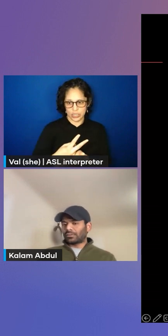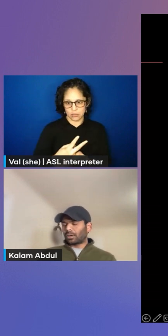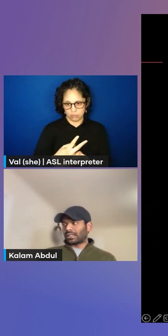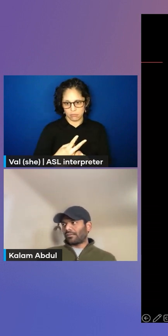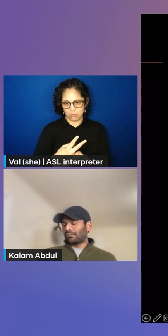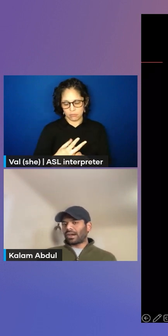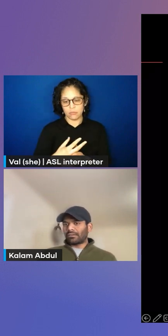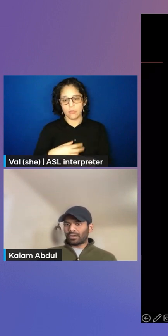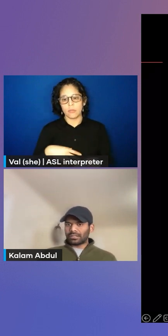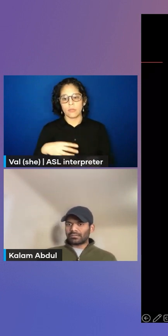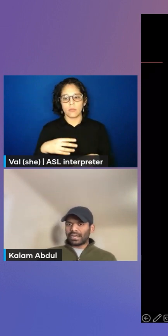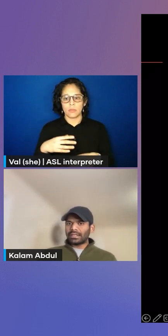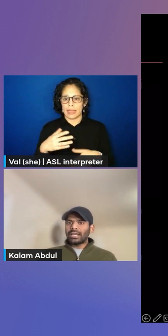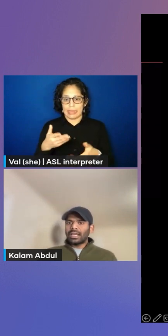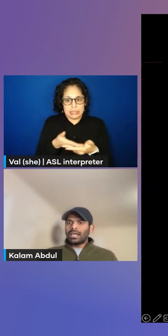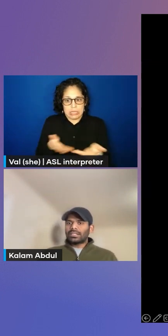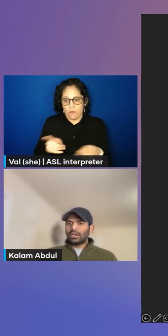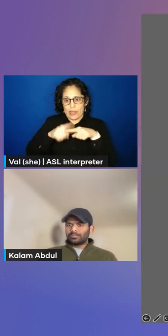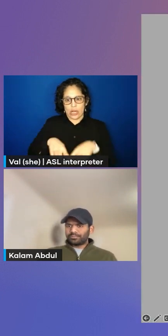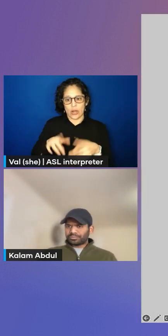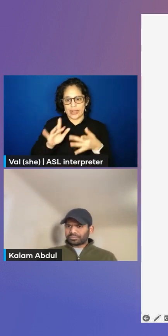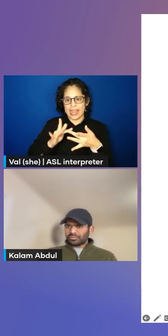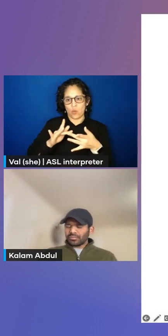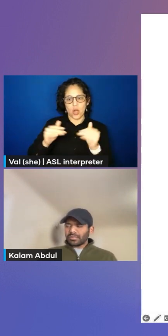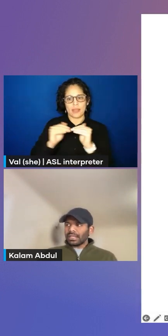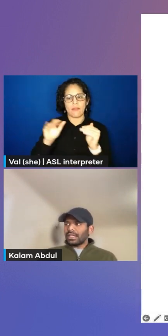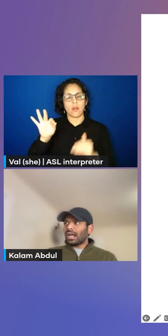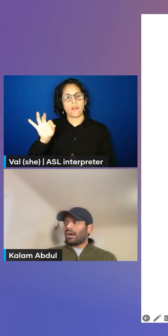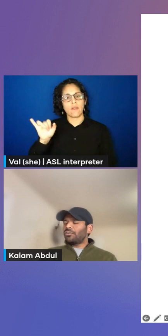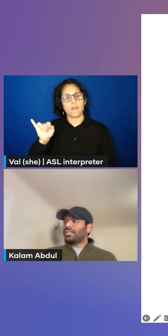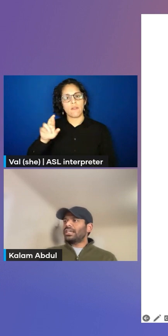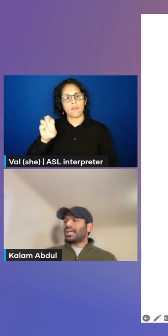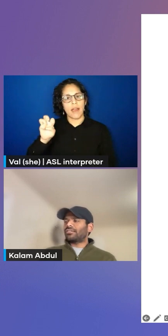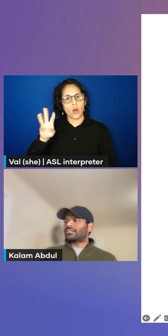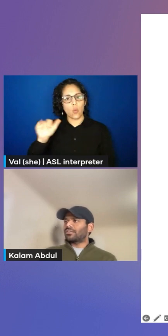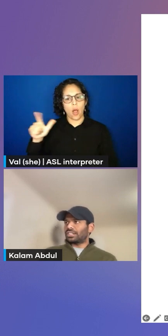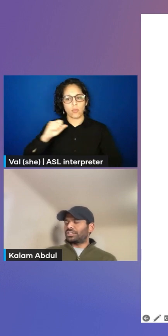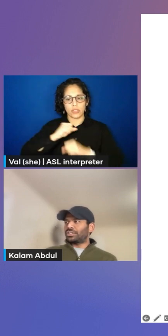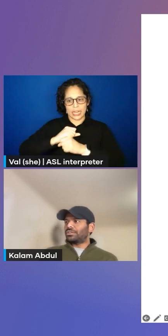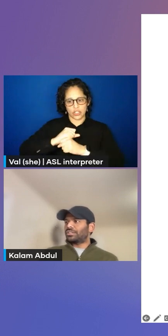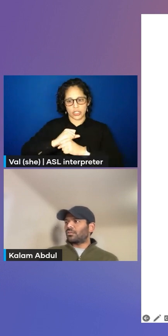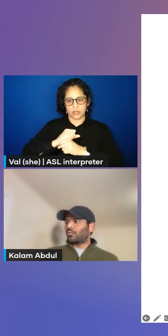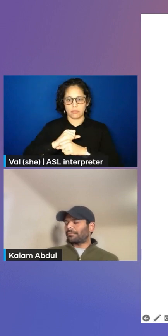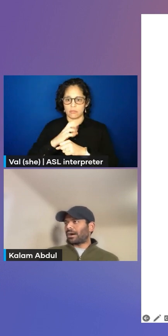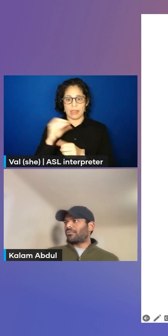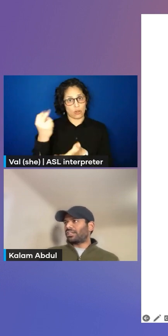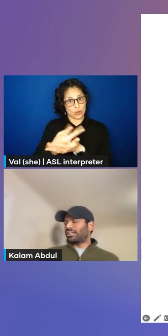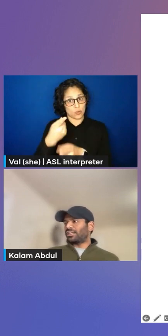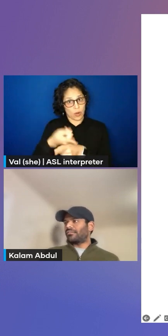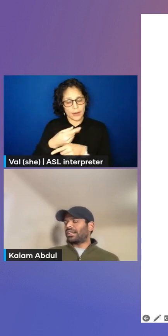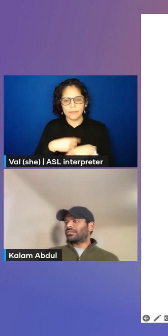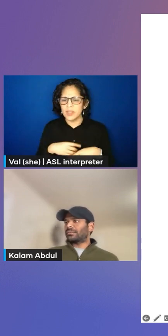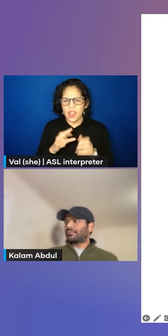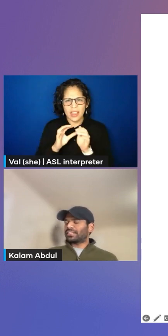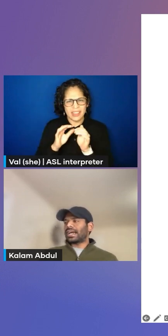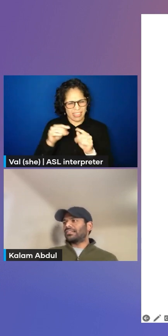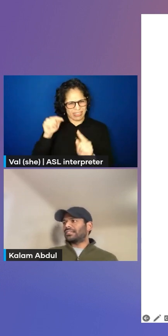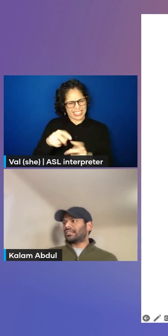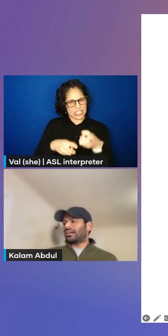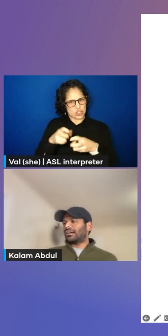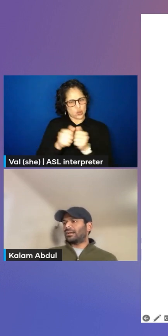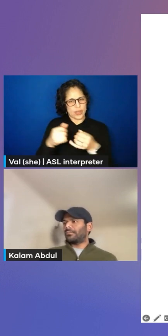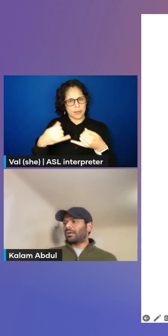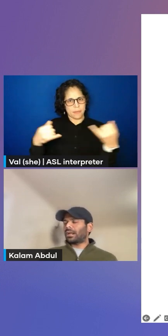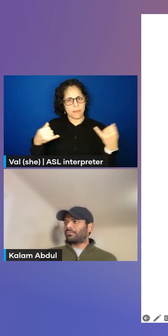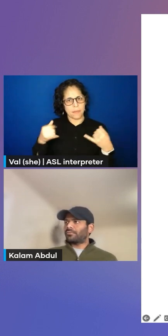on network level firewalls, right? So how do we address those issues with the boundary in here, right? So some of the